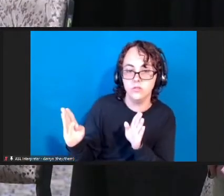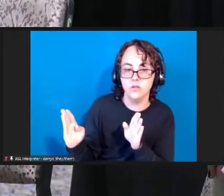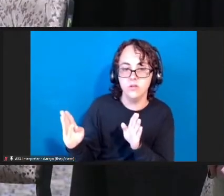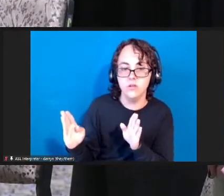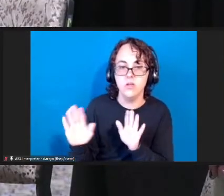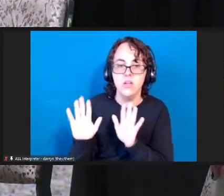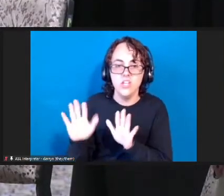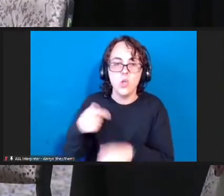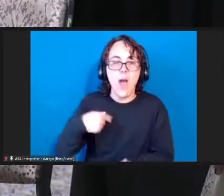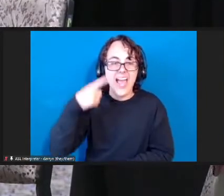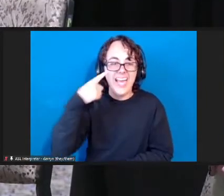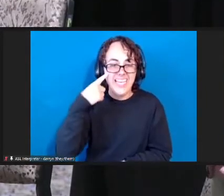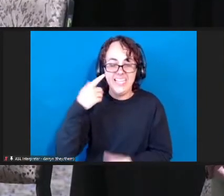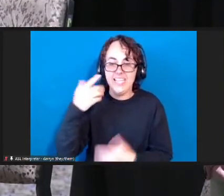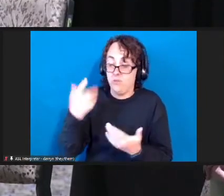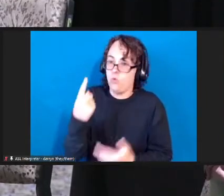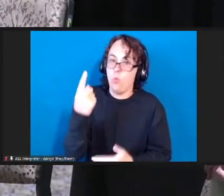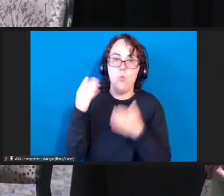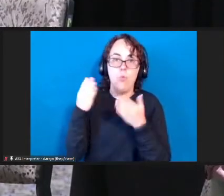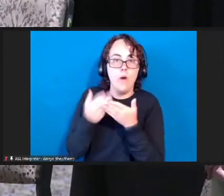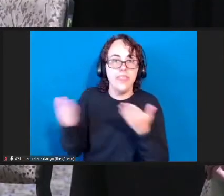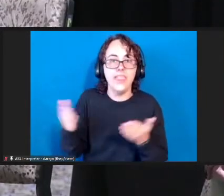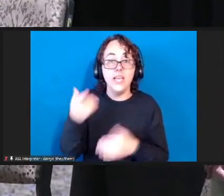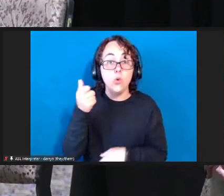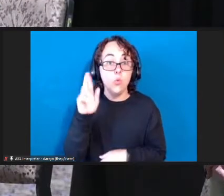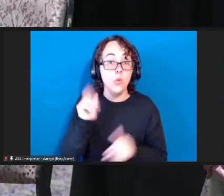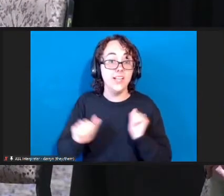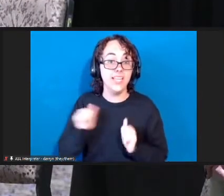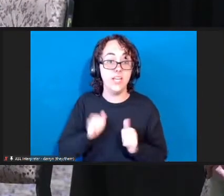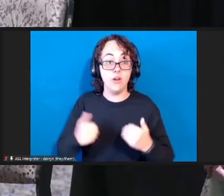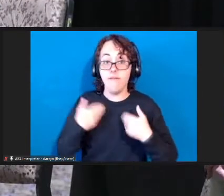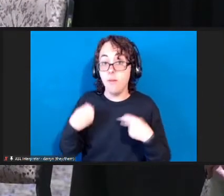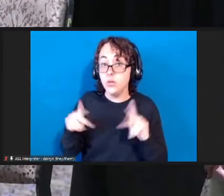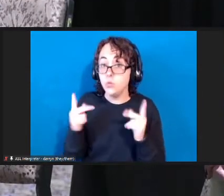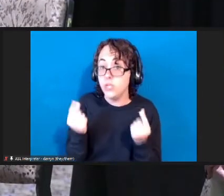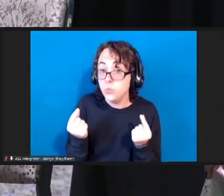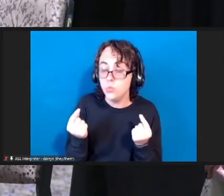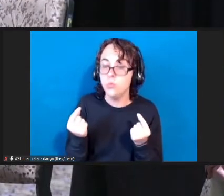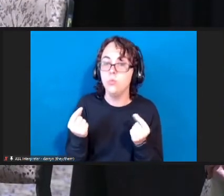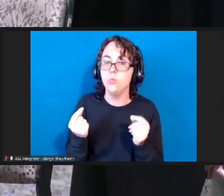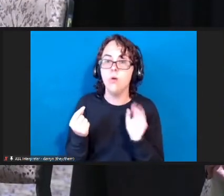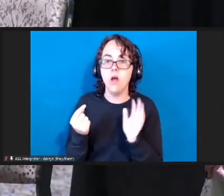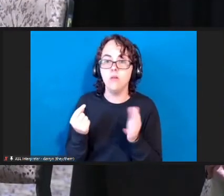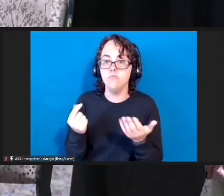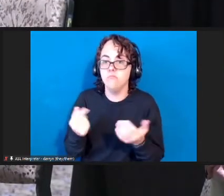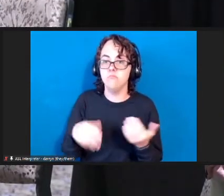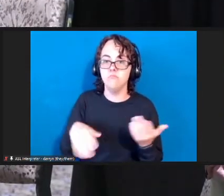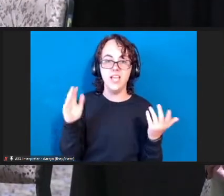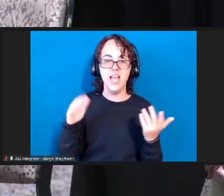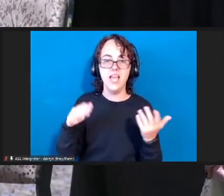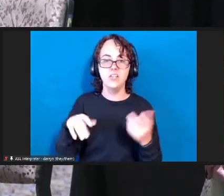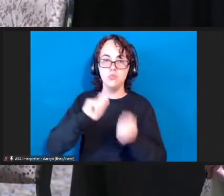things that queer theater has the opportunity to do is to redefine